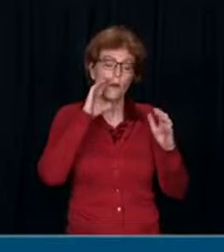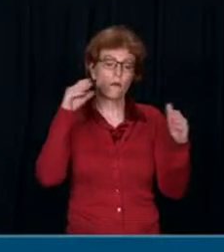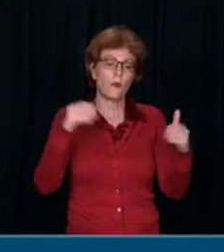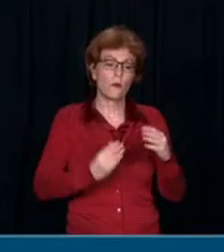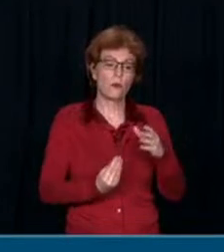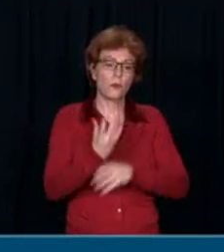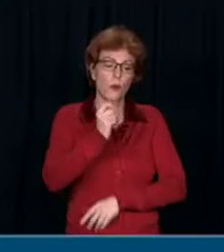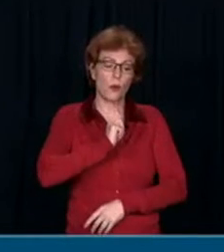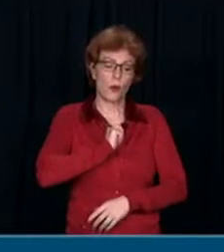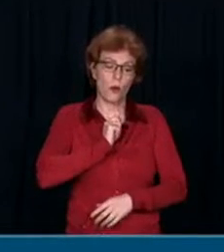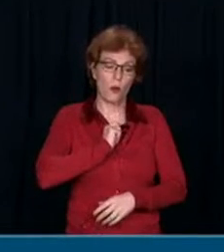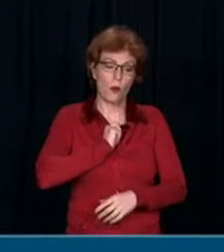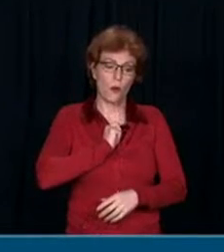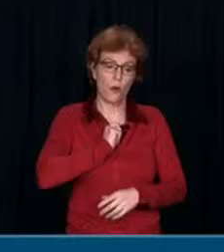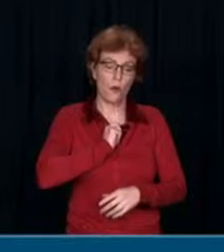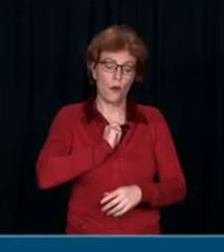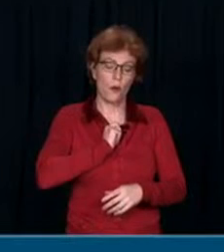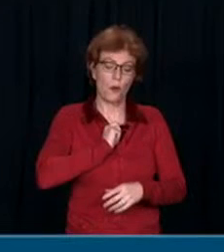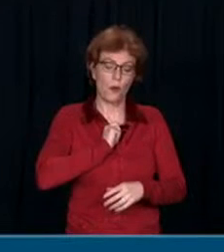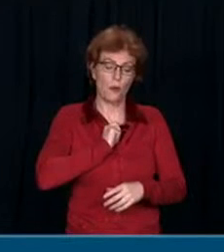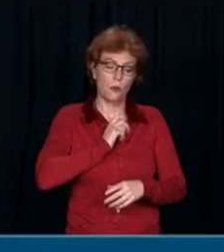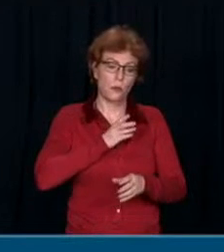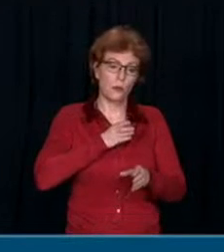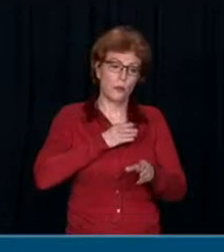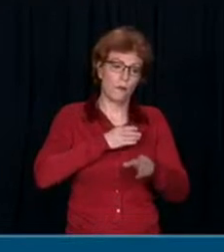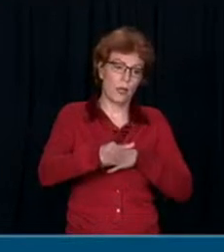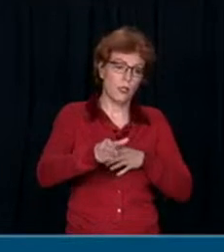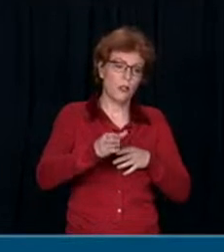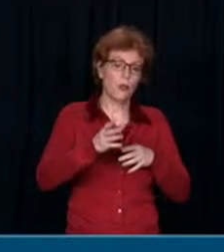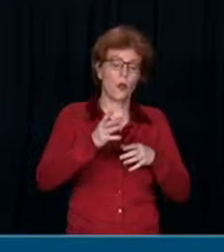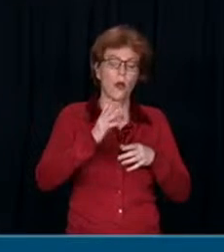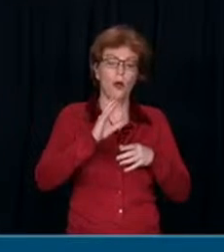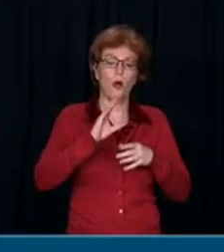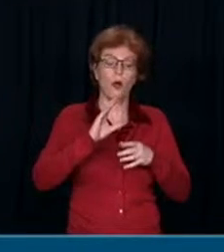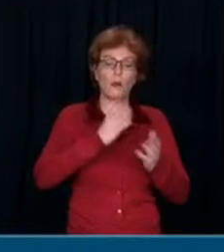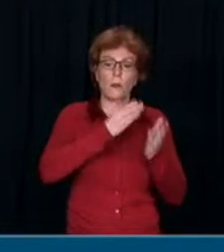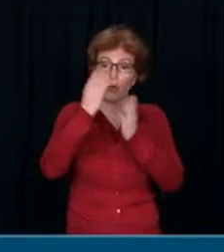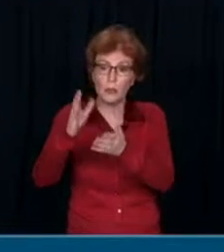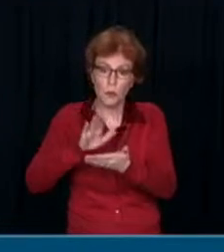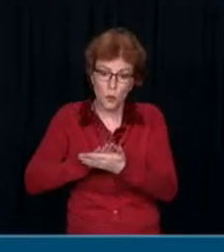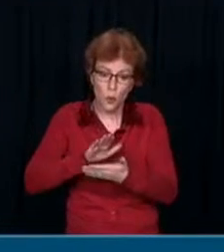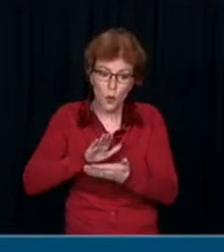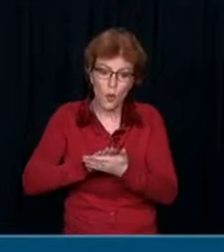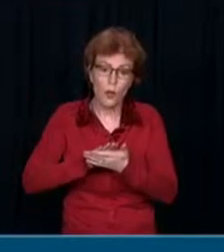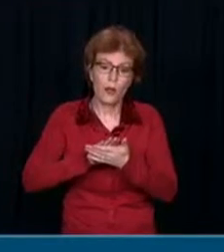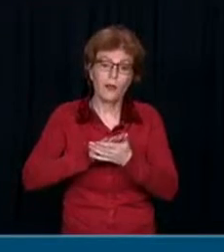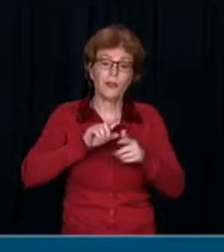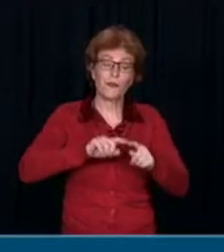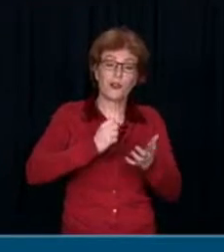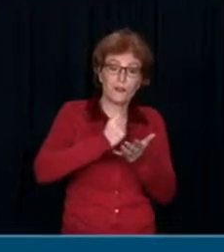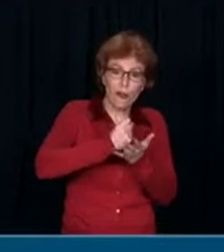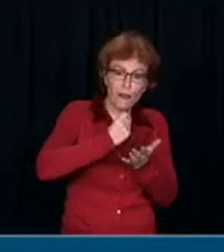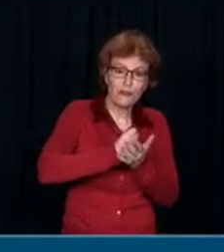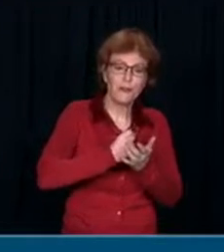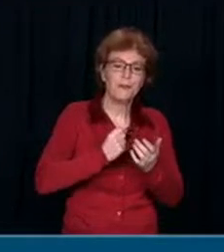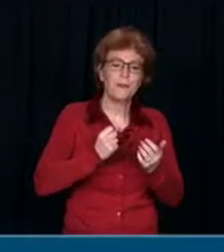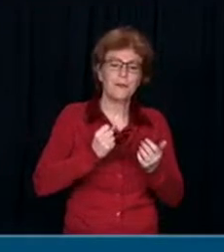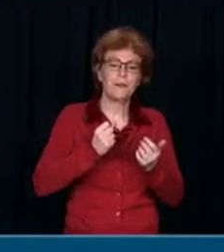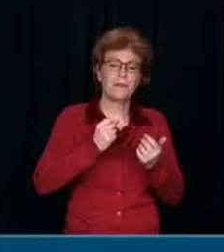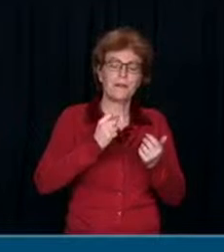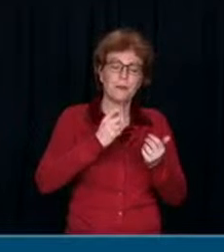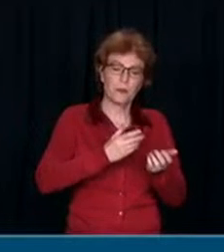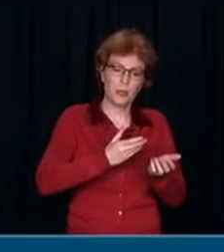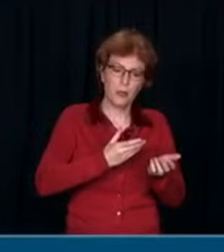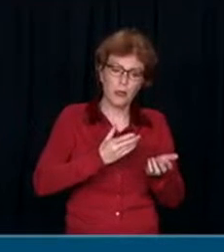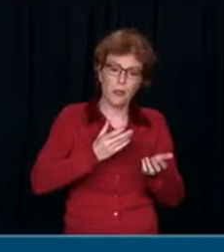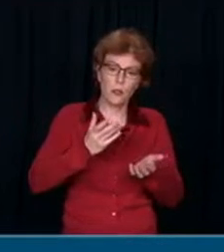our own professionals, getting them to school. When we do scholarships, we're able to bring